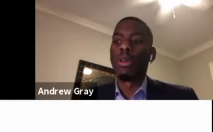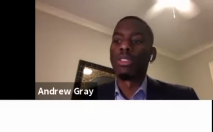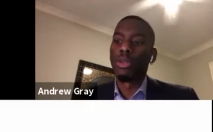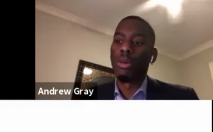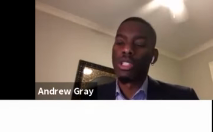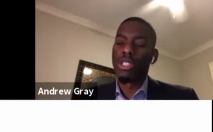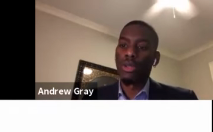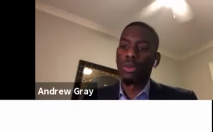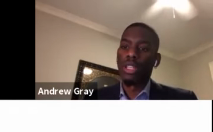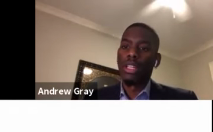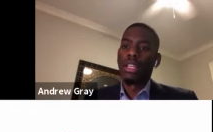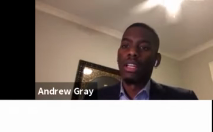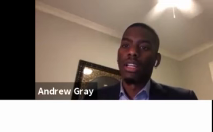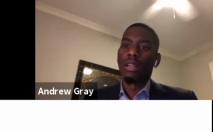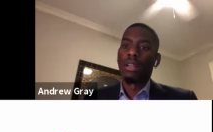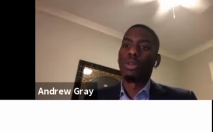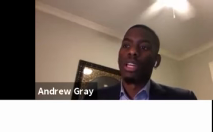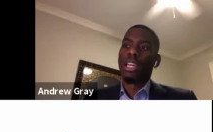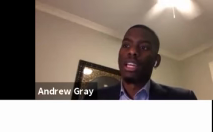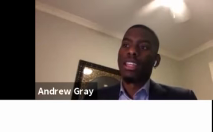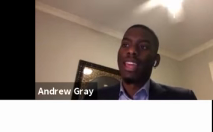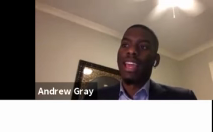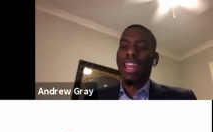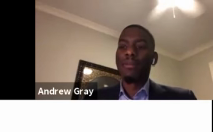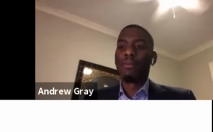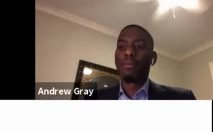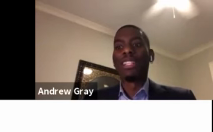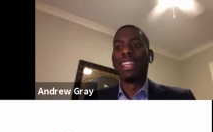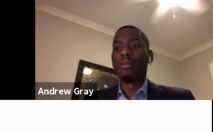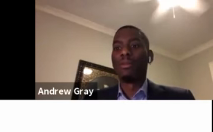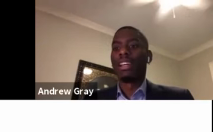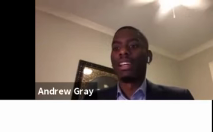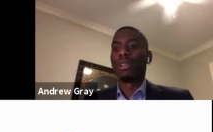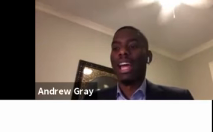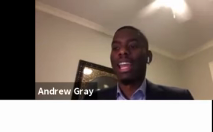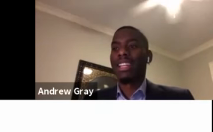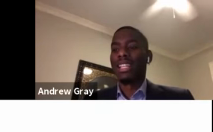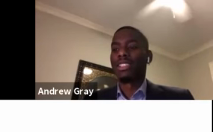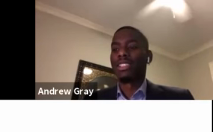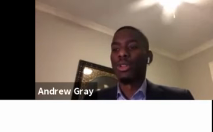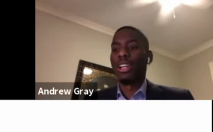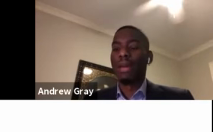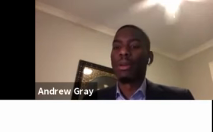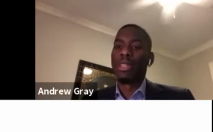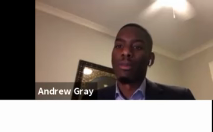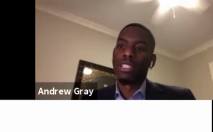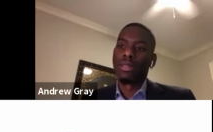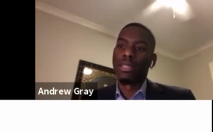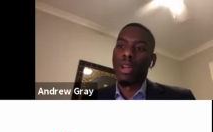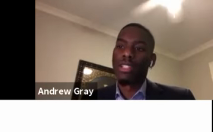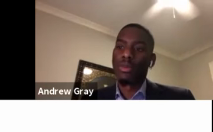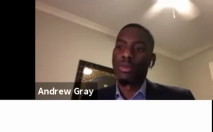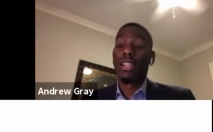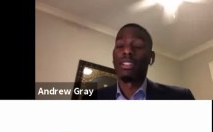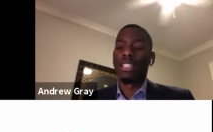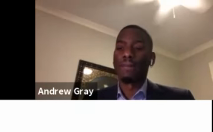purpose and what we were supposed to do and what we should do. So that kind of brought me to them, and I'm glad I got a chance to collaborate with them on